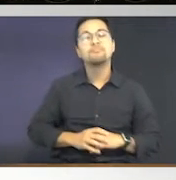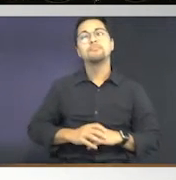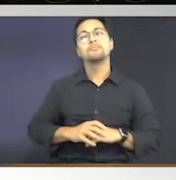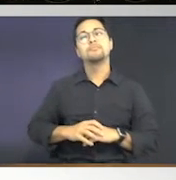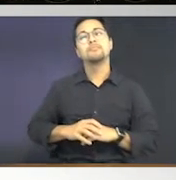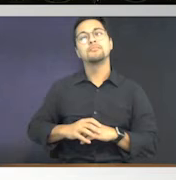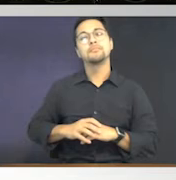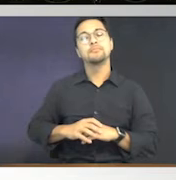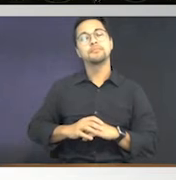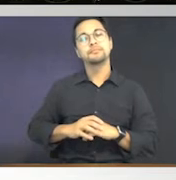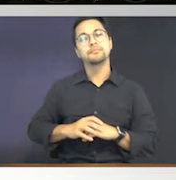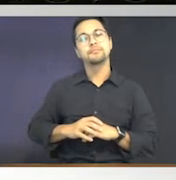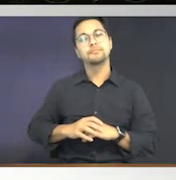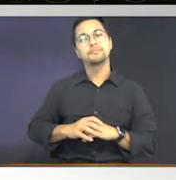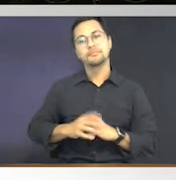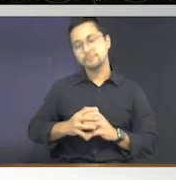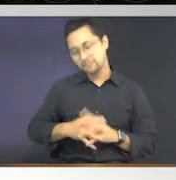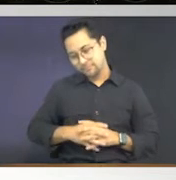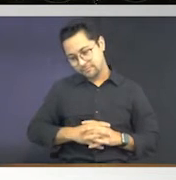Alicia Rosen.